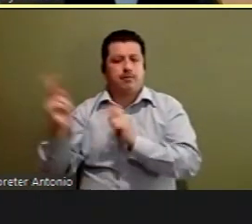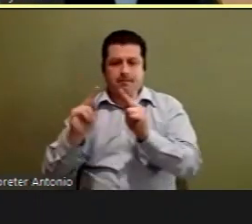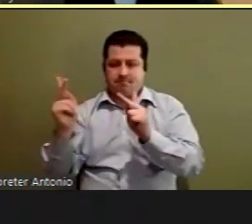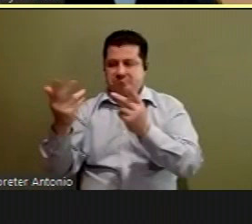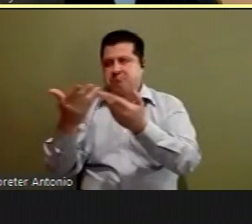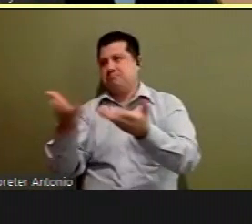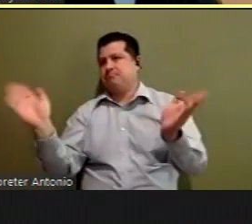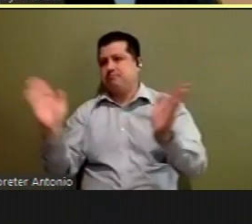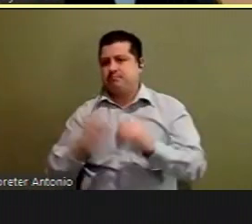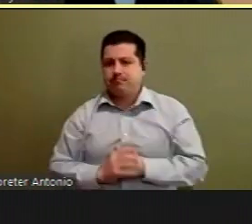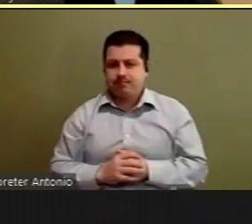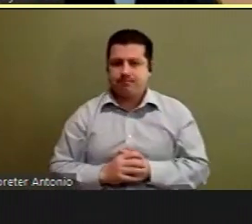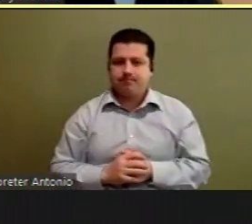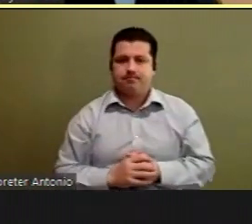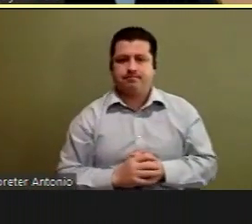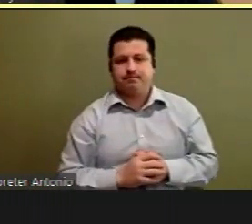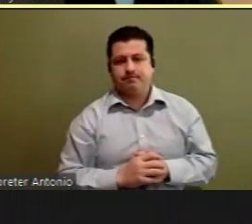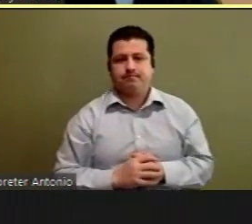Next slide.